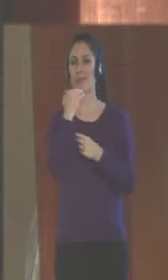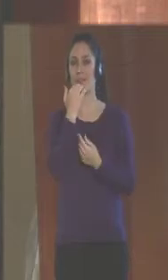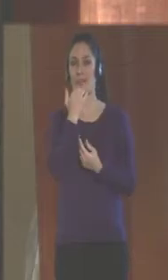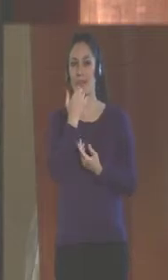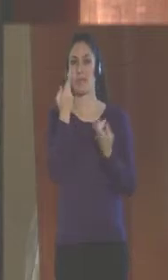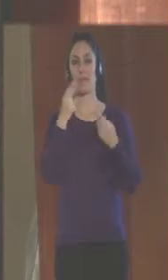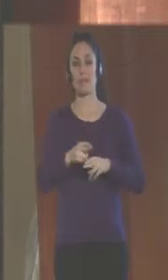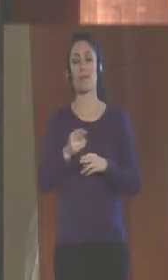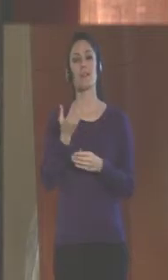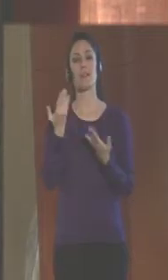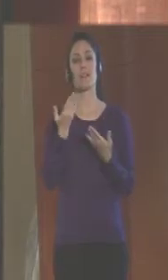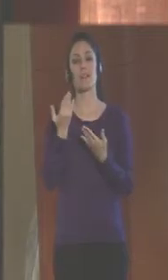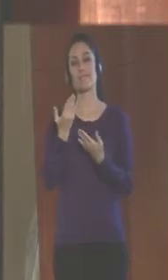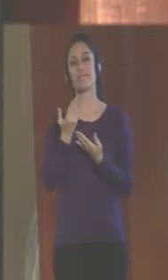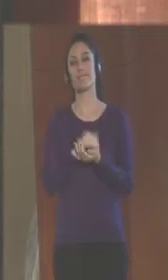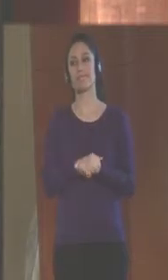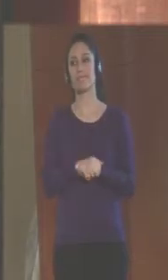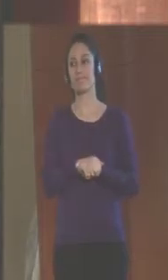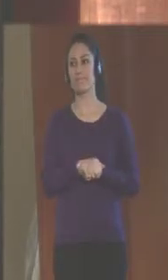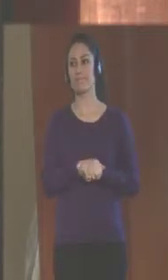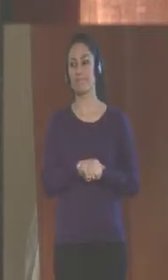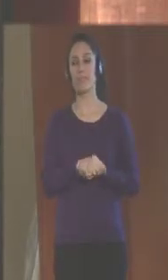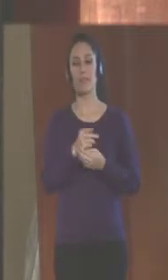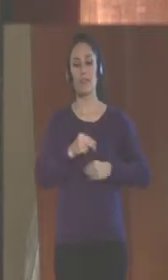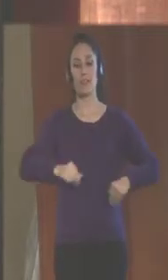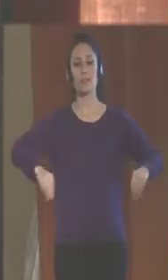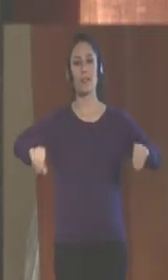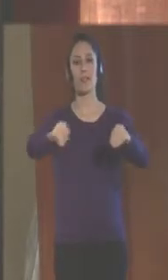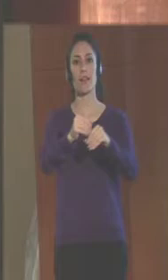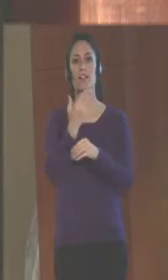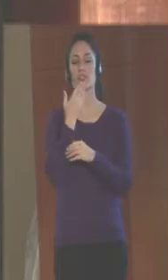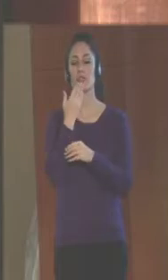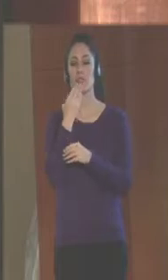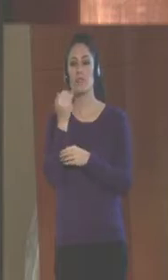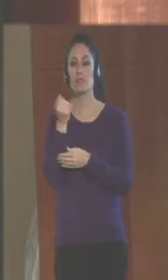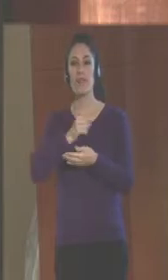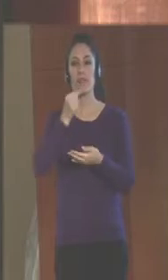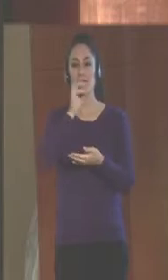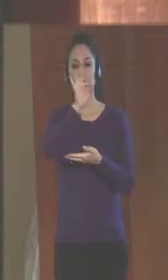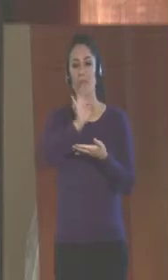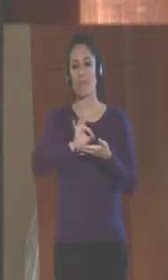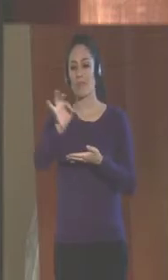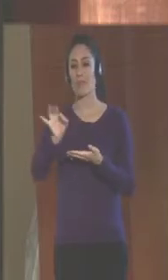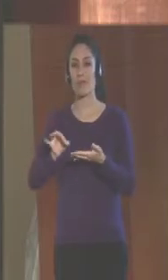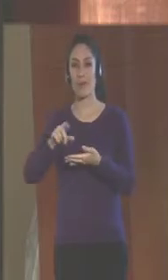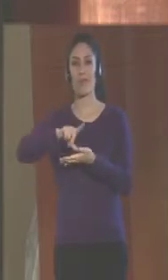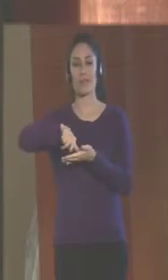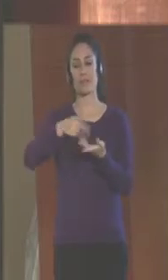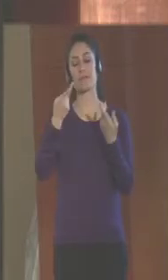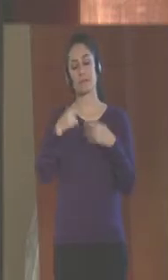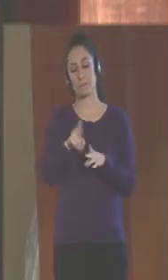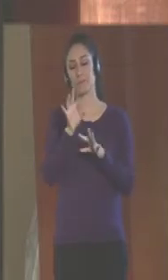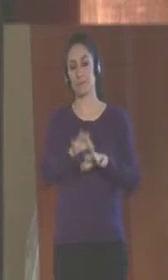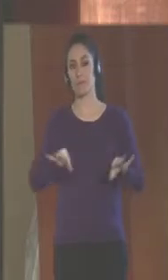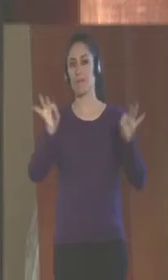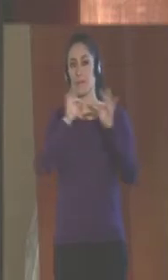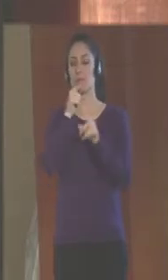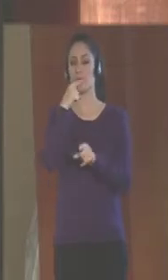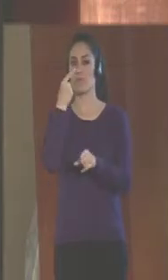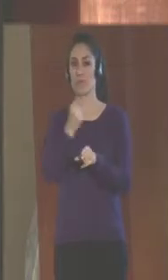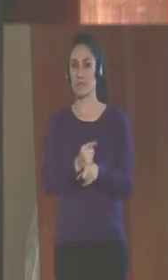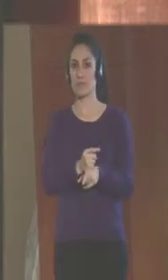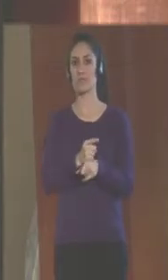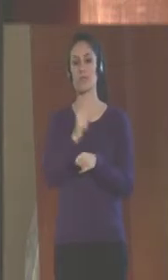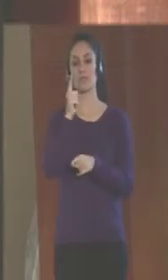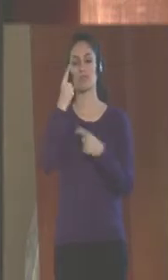having all of these elements, the composition of the land and of the cities, and also